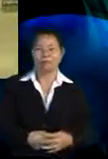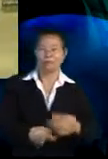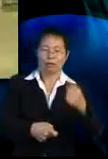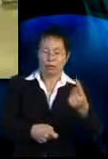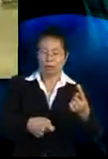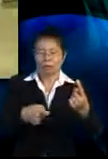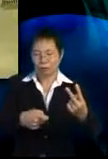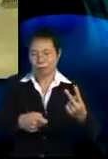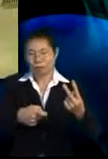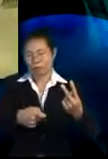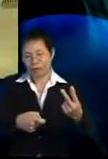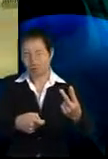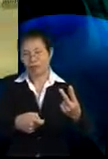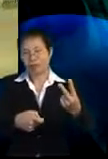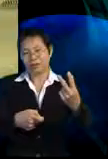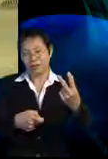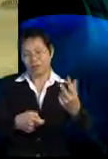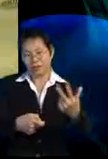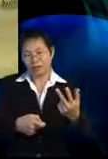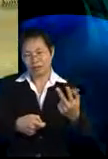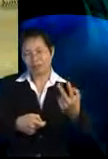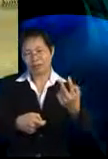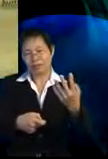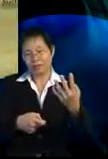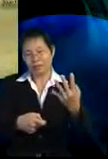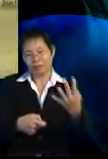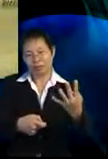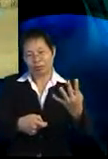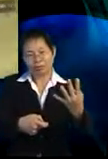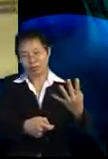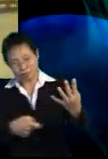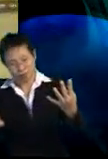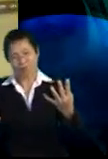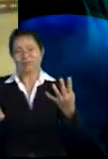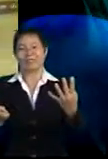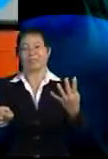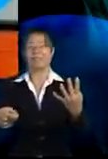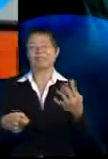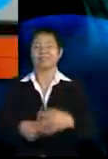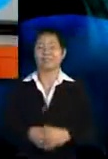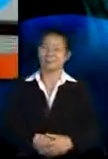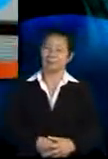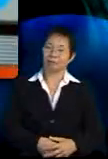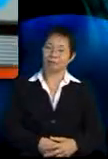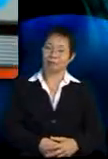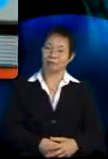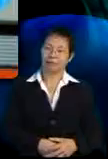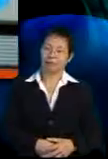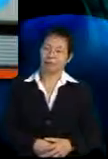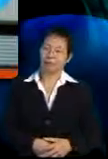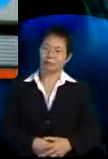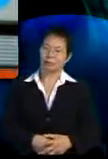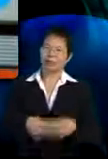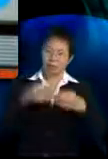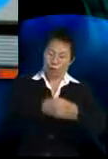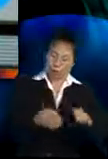1 Newton, 2 Newton, 3 Newton, 4 Newton. The wooden